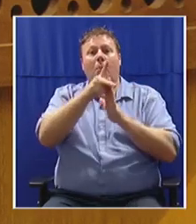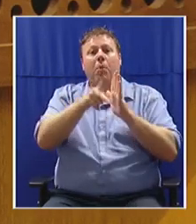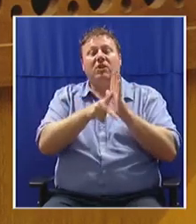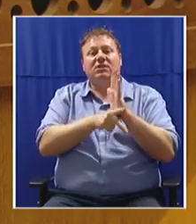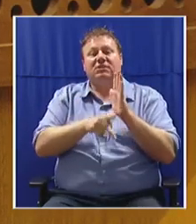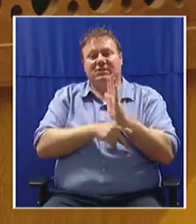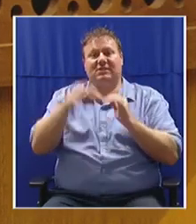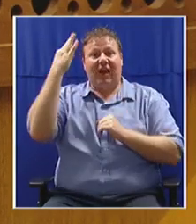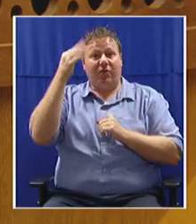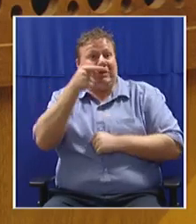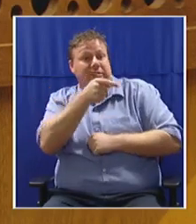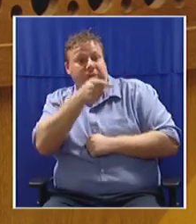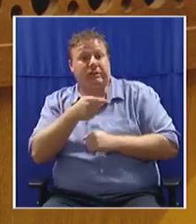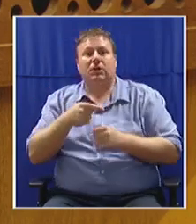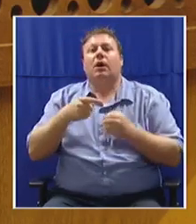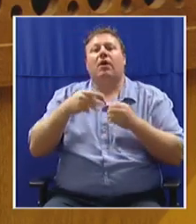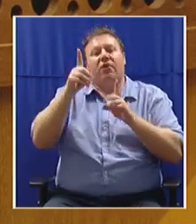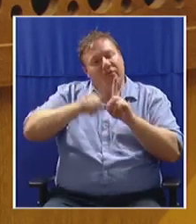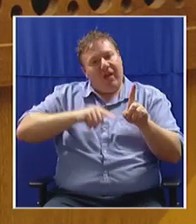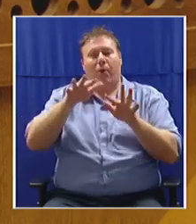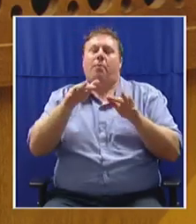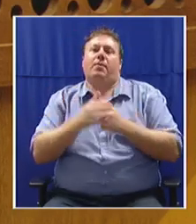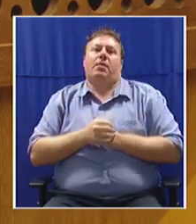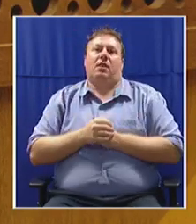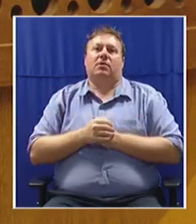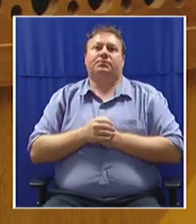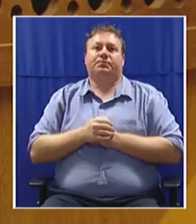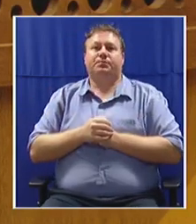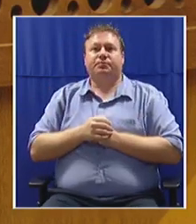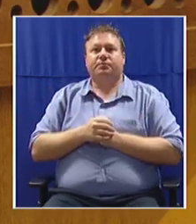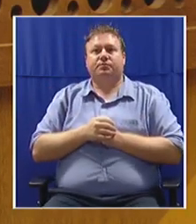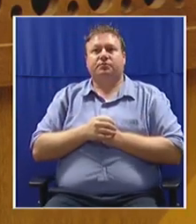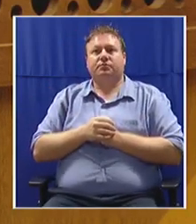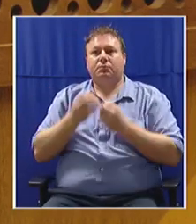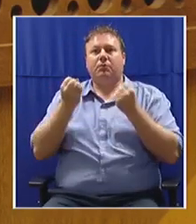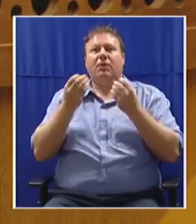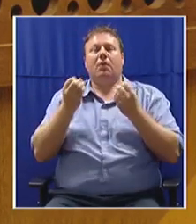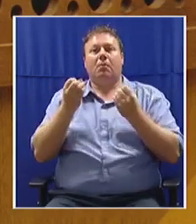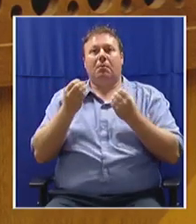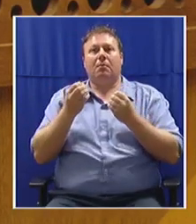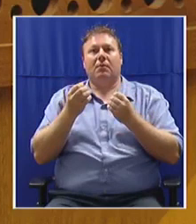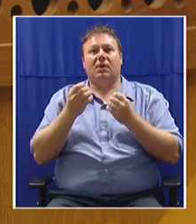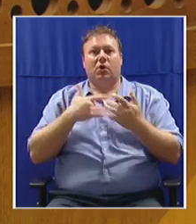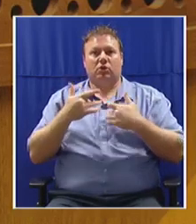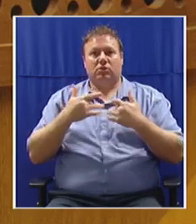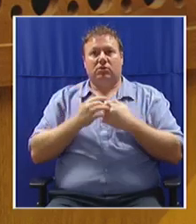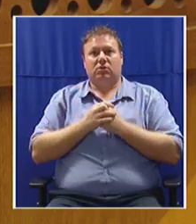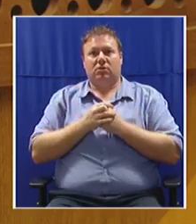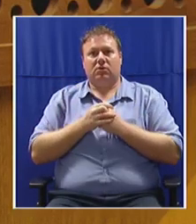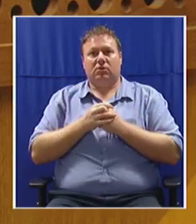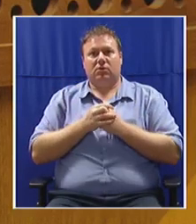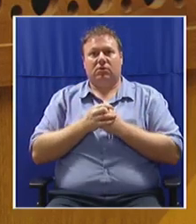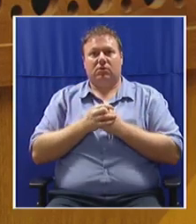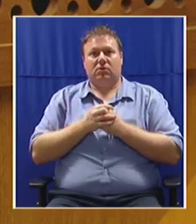government that is failing our people in redistributing land. Therefore, amending the constitution is never going to solve the problem